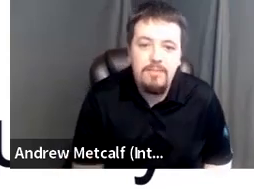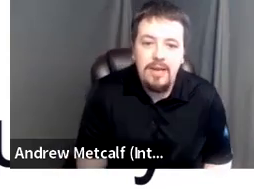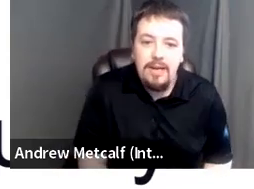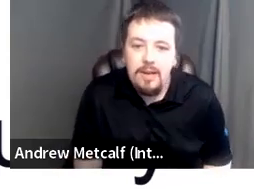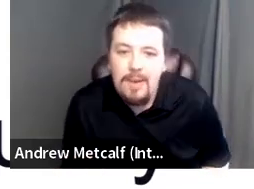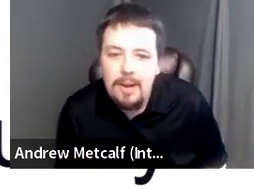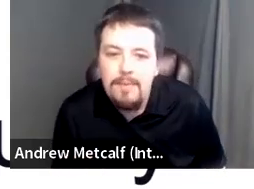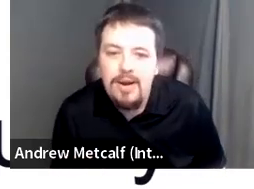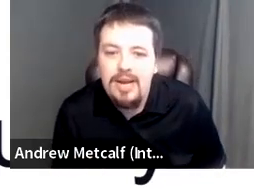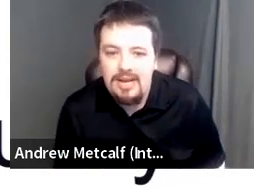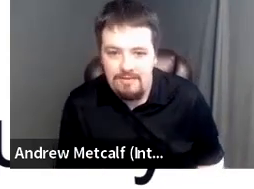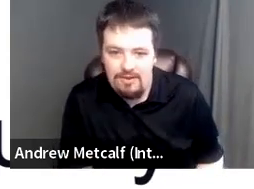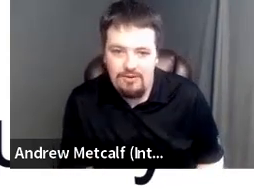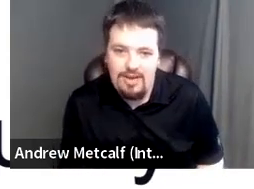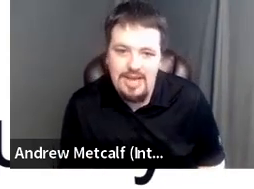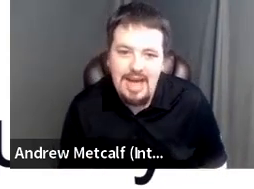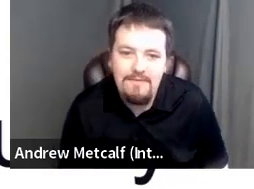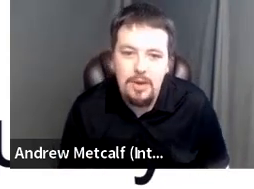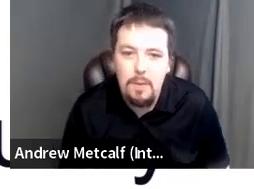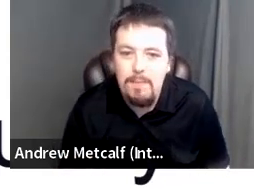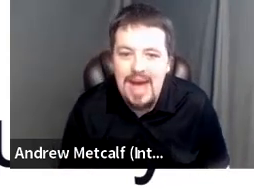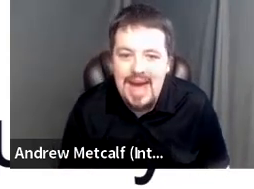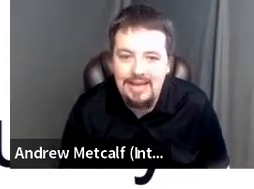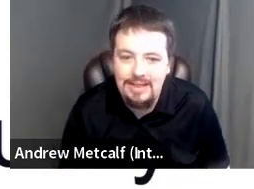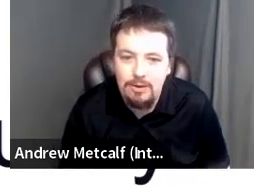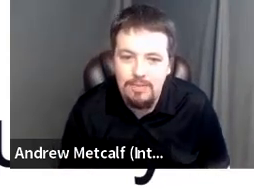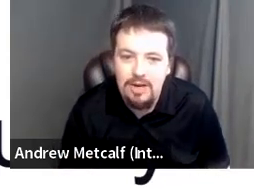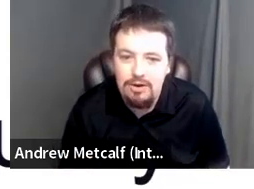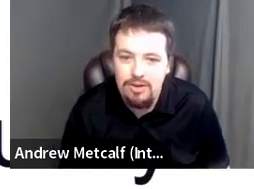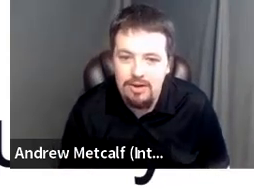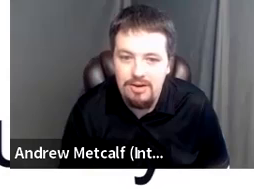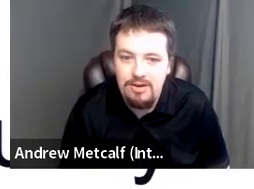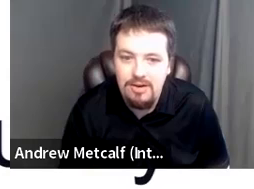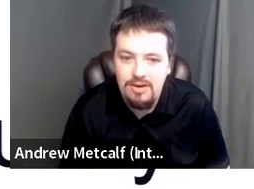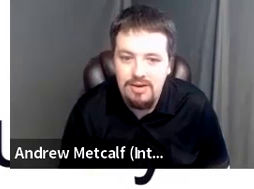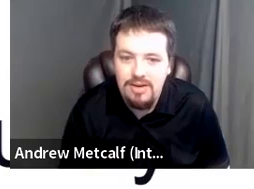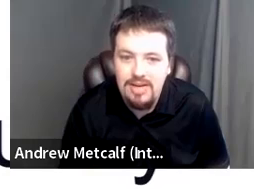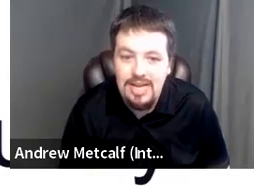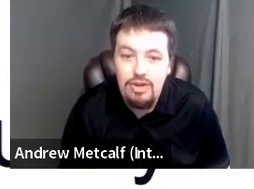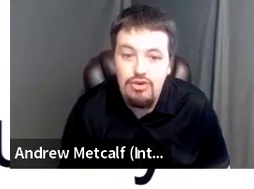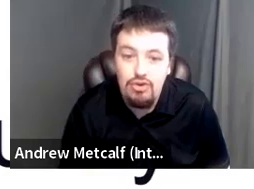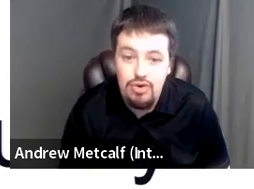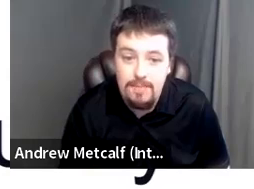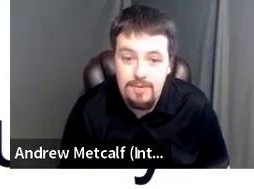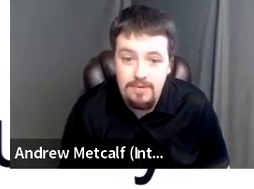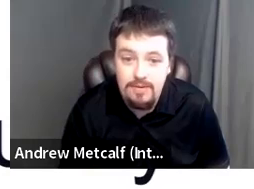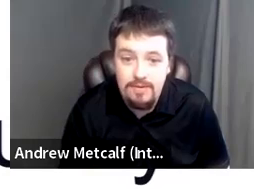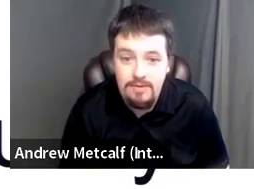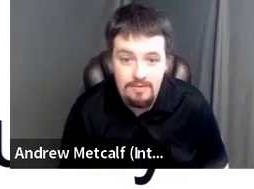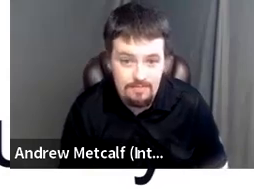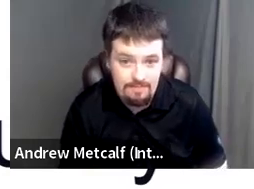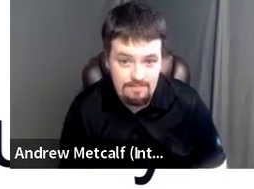So explain about American deaf history, you have to go back a little bit earlier. In Europe,